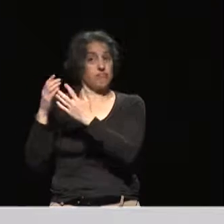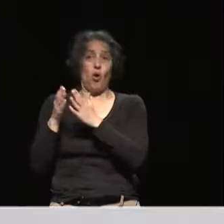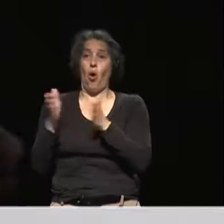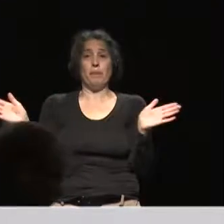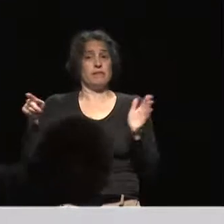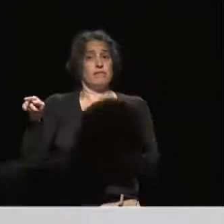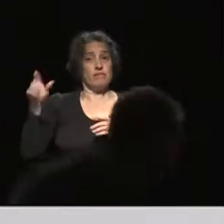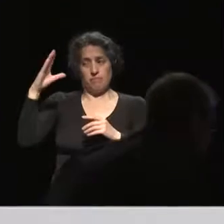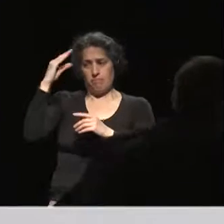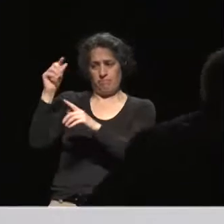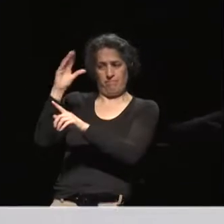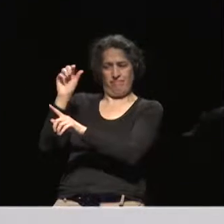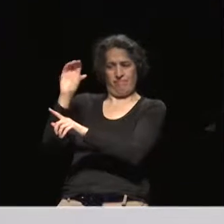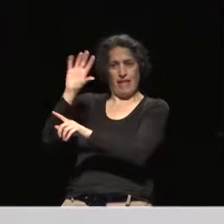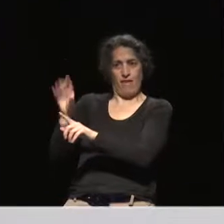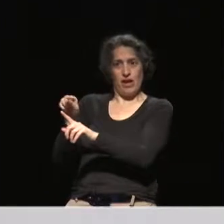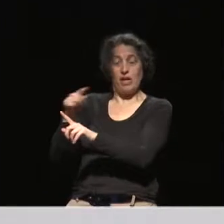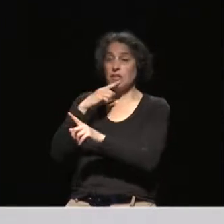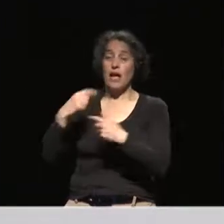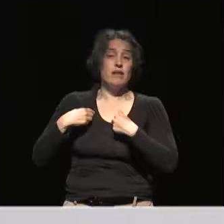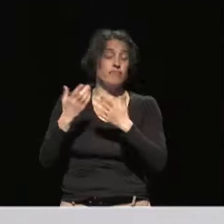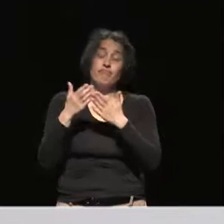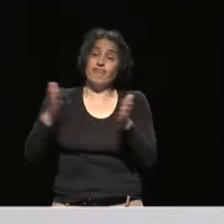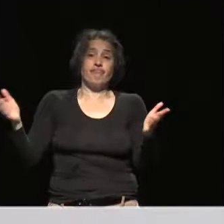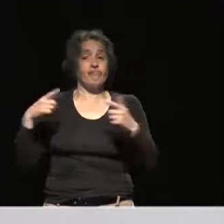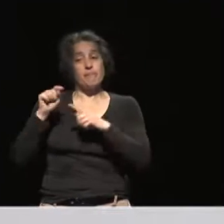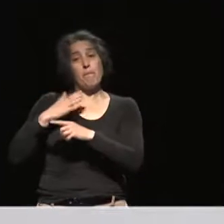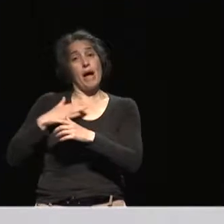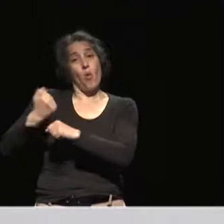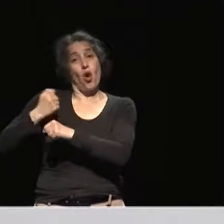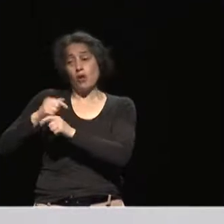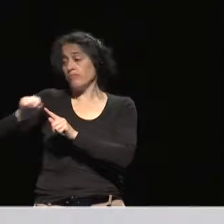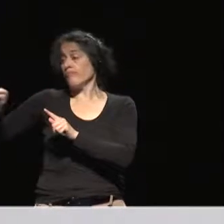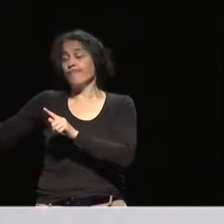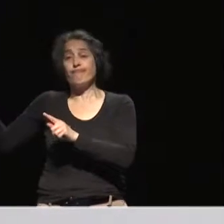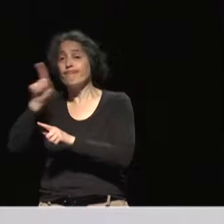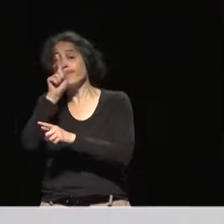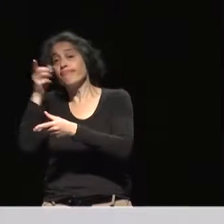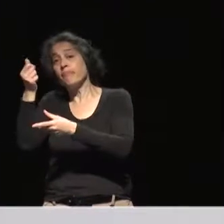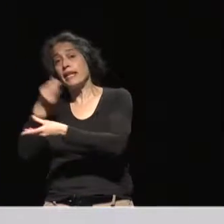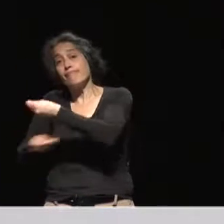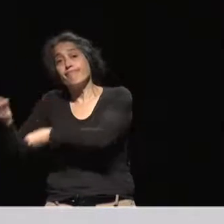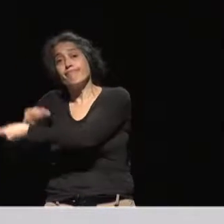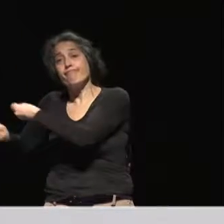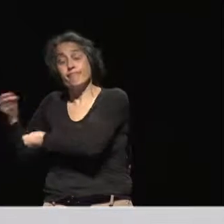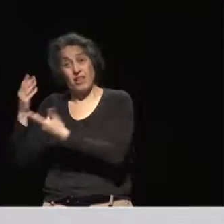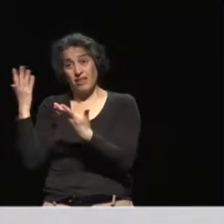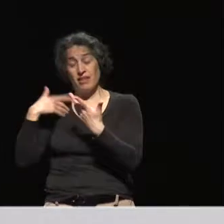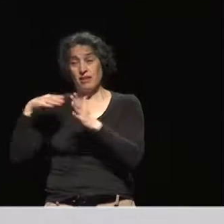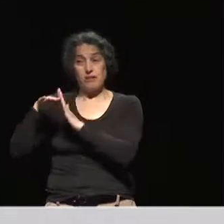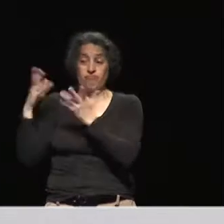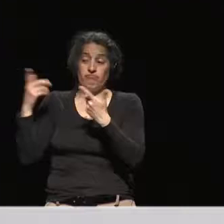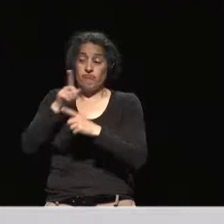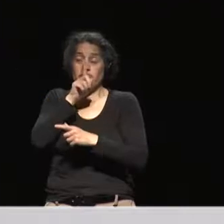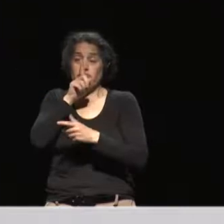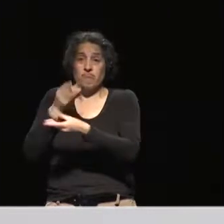in my budget. My budget is low because the economy is not working well. The economy is not working well because nobody